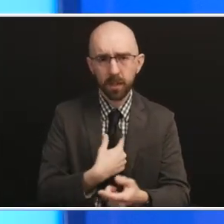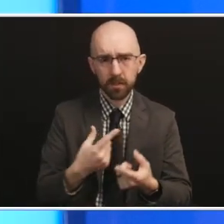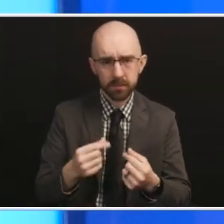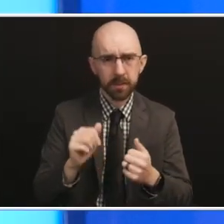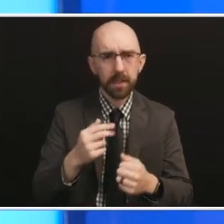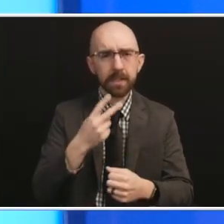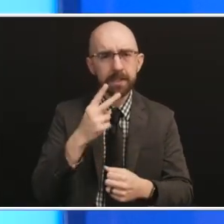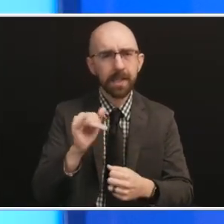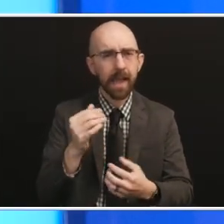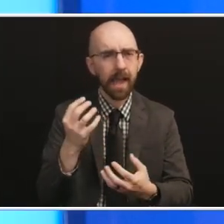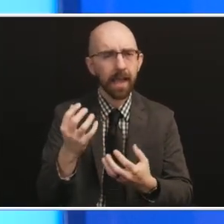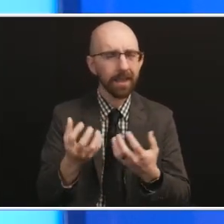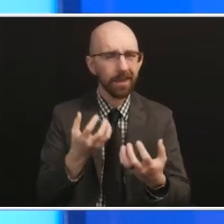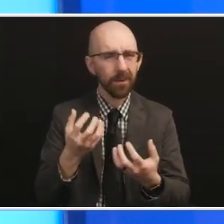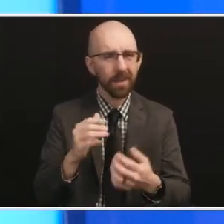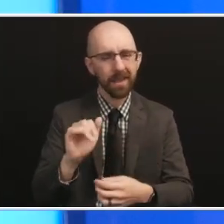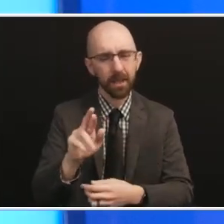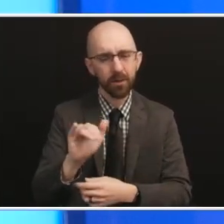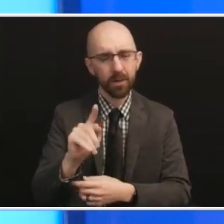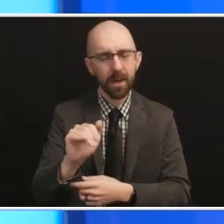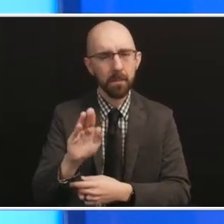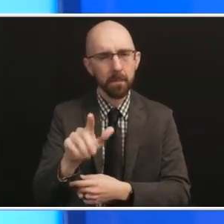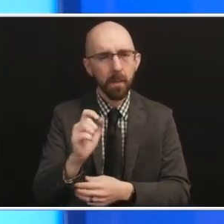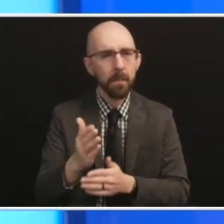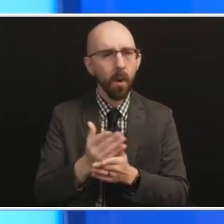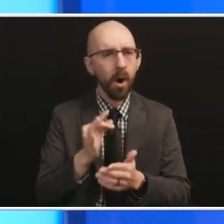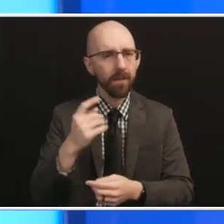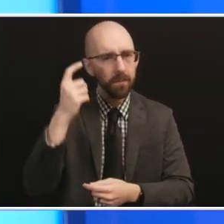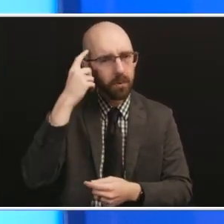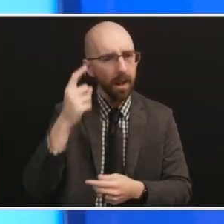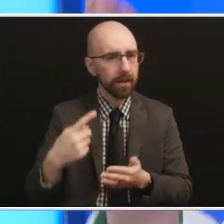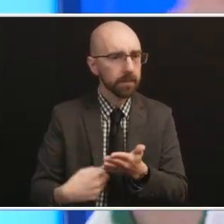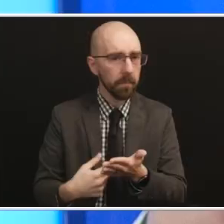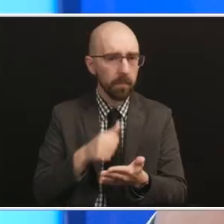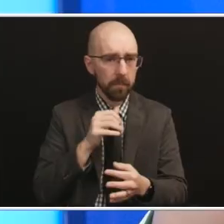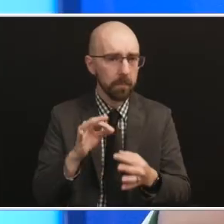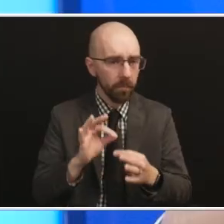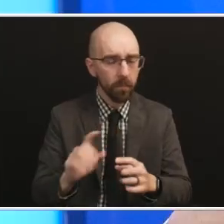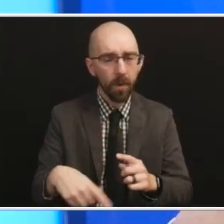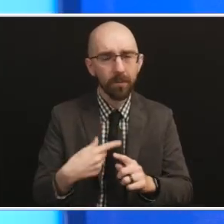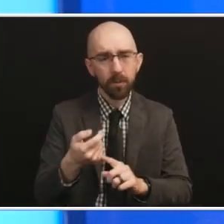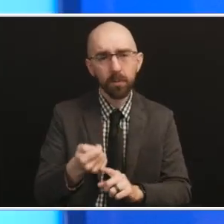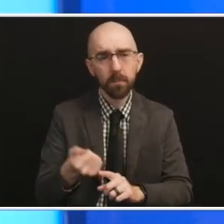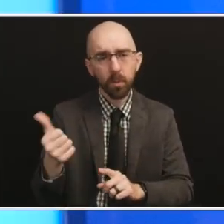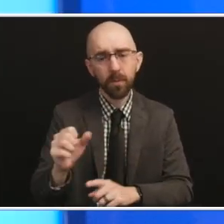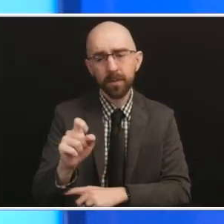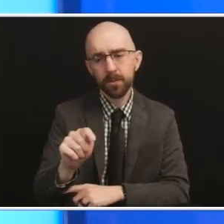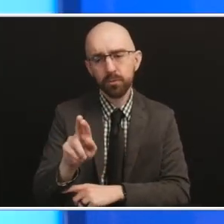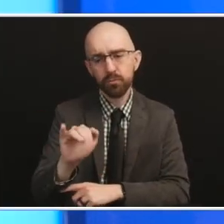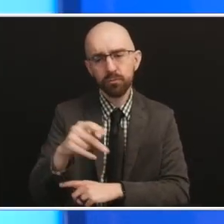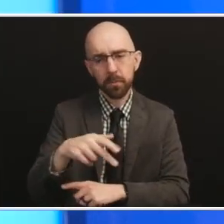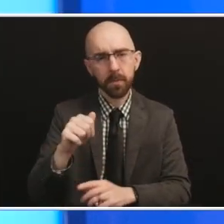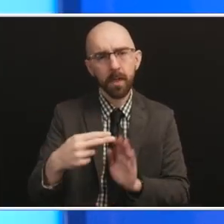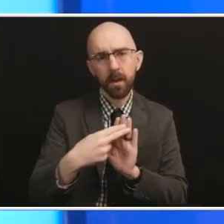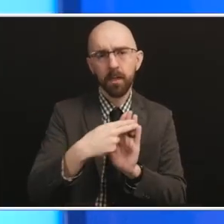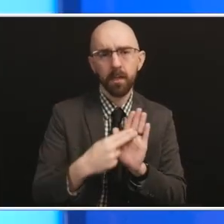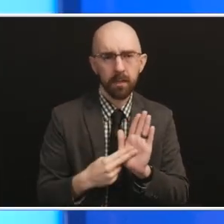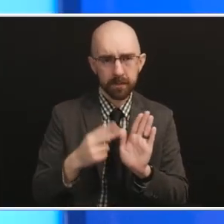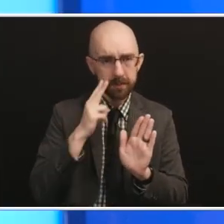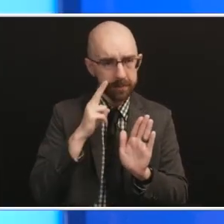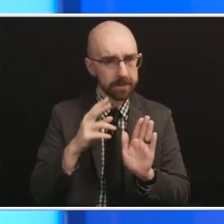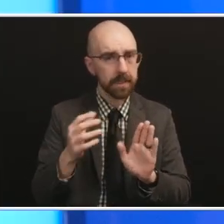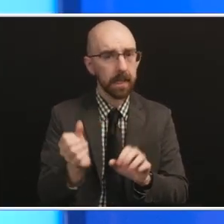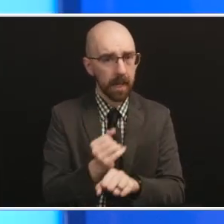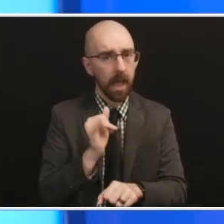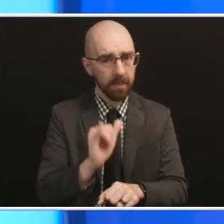of the brain. Sometimes it's not perfect. But once they remove it, they can put the strip there again, and we can see if they got that irritable tissue that's